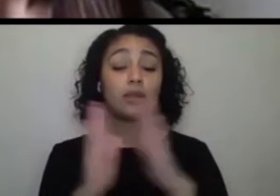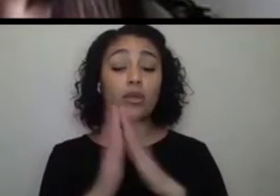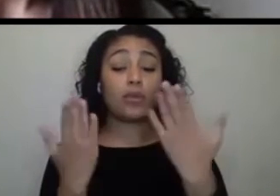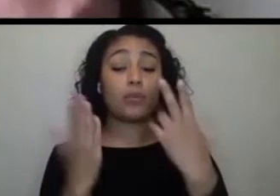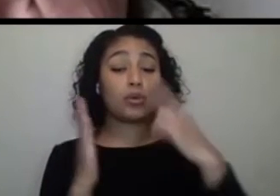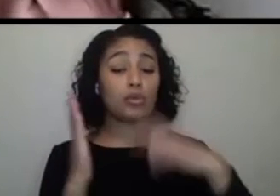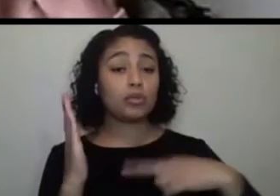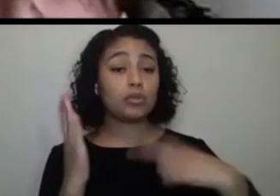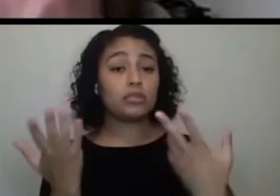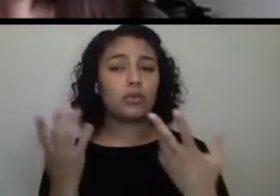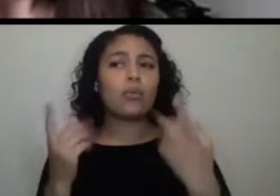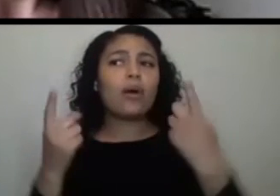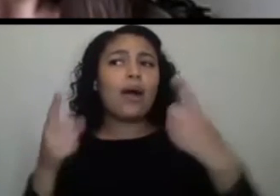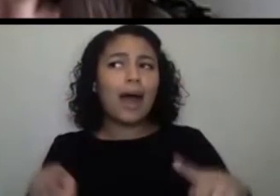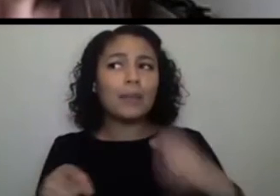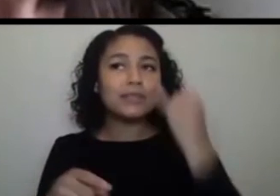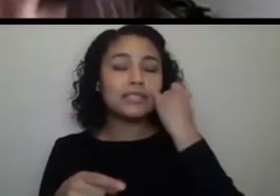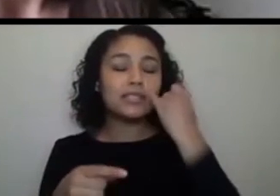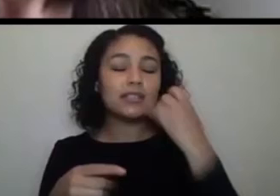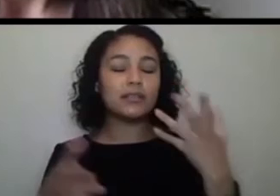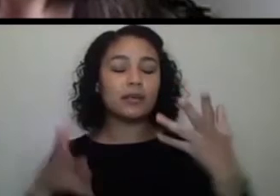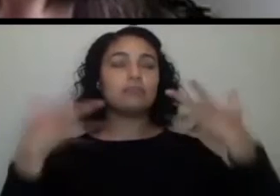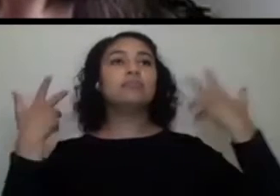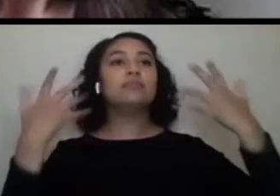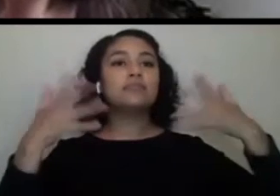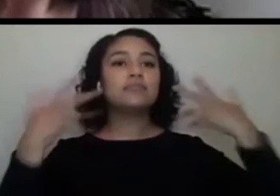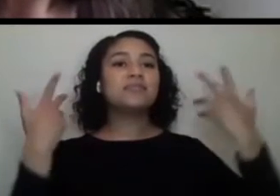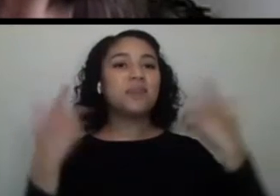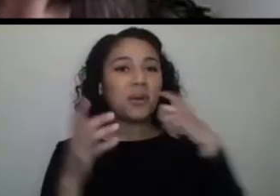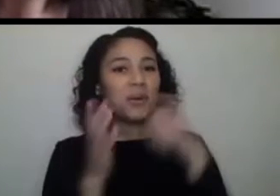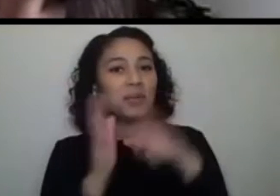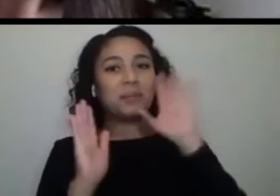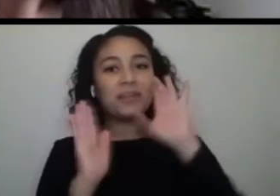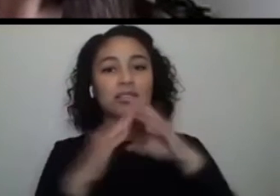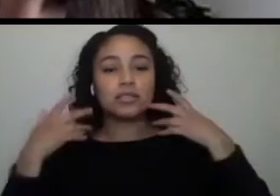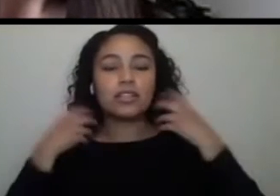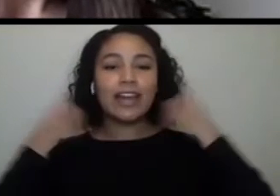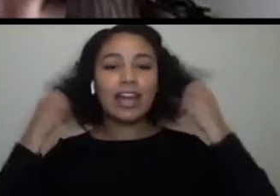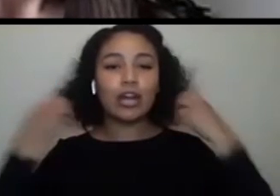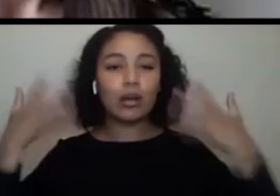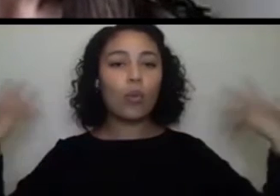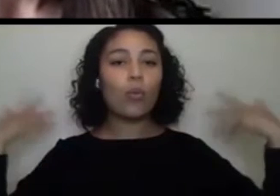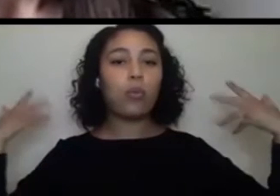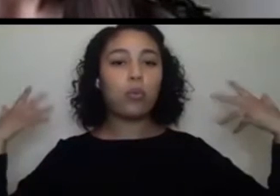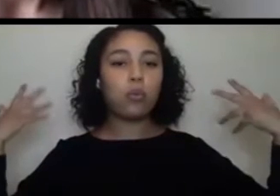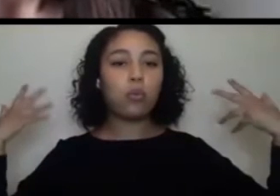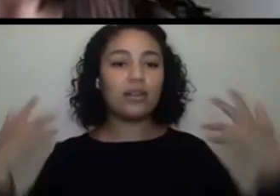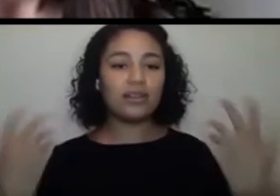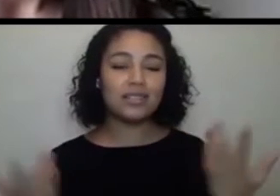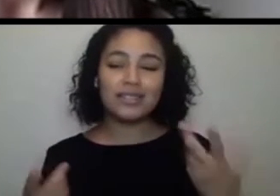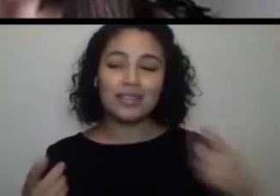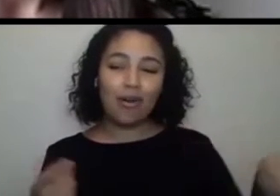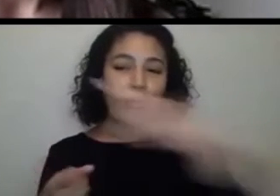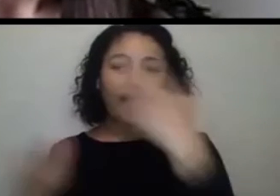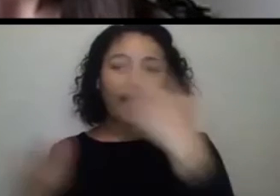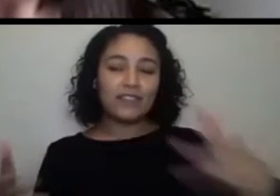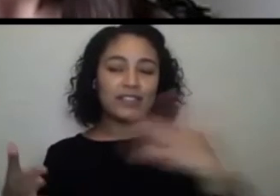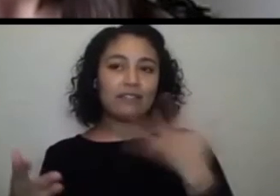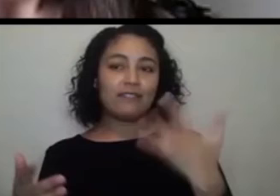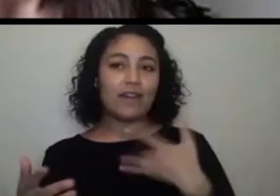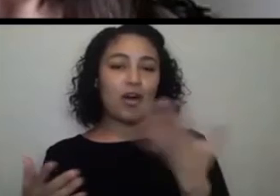when you face the wind. Well, there's a picture that shows your hair going away from your face, but you've all felt that, so you